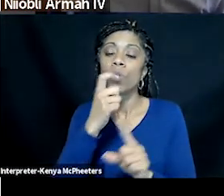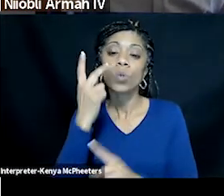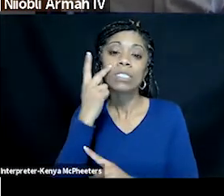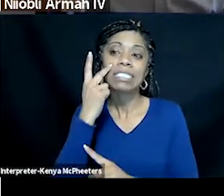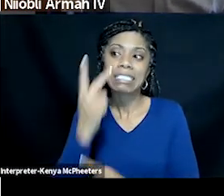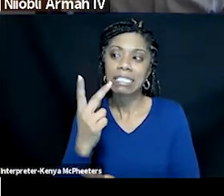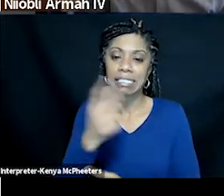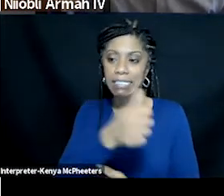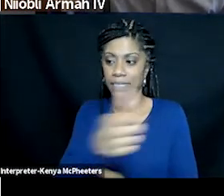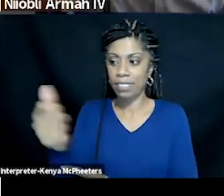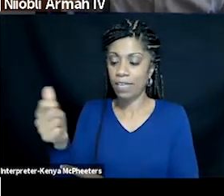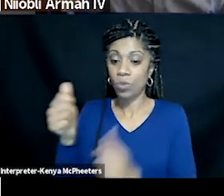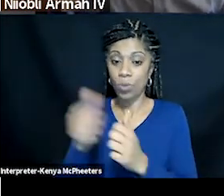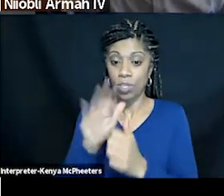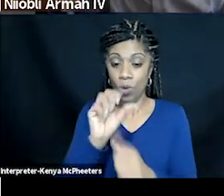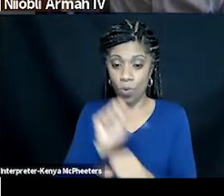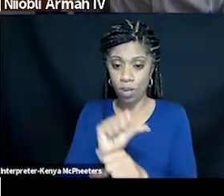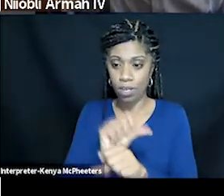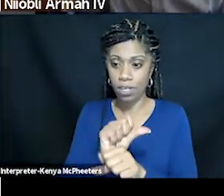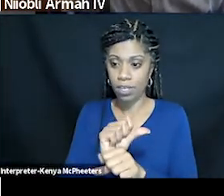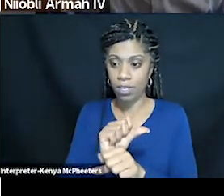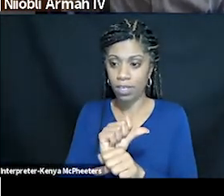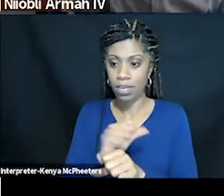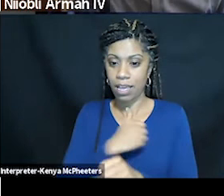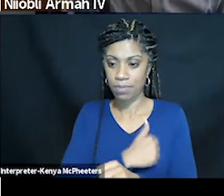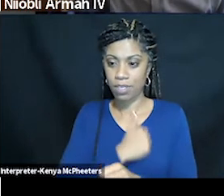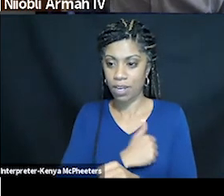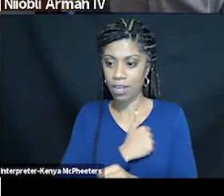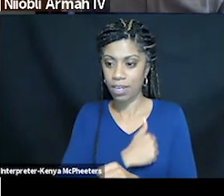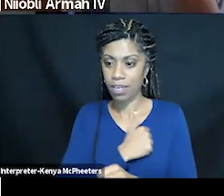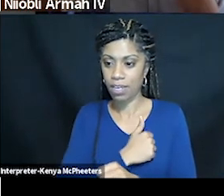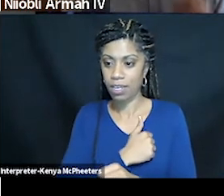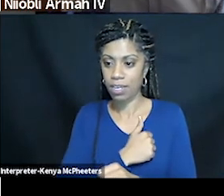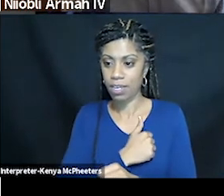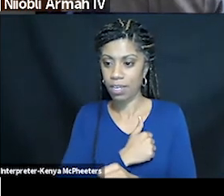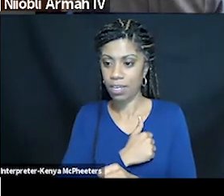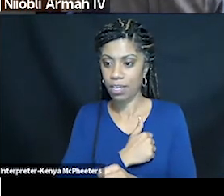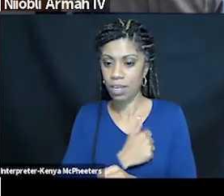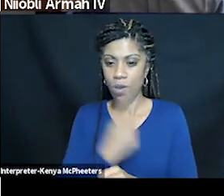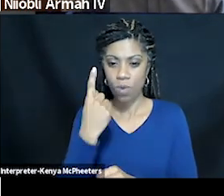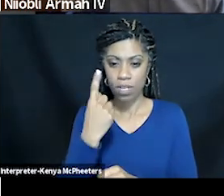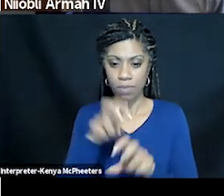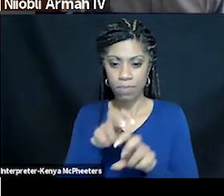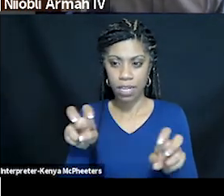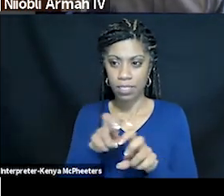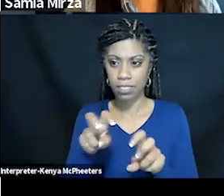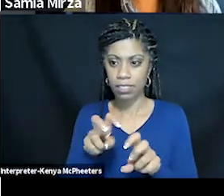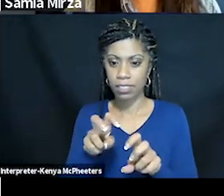work? And so let's take, for example, and I'm sorry, one of the other panelists may need to go on mute. I'm getting a little bit of background.